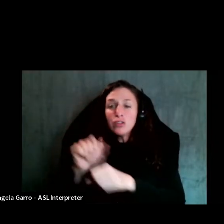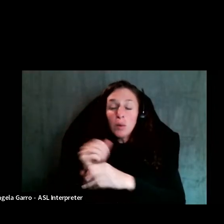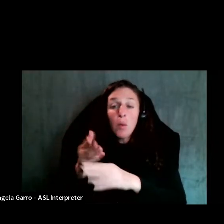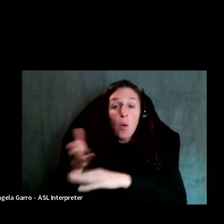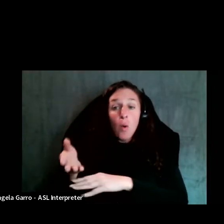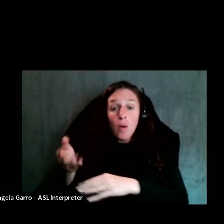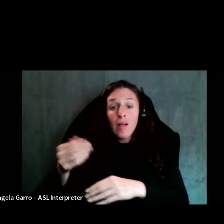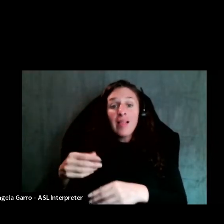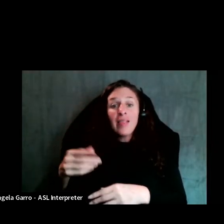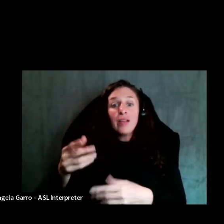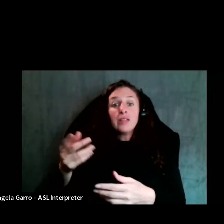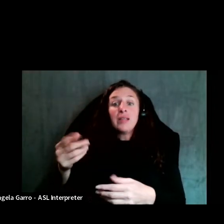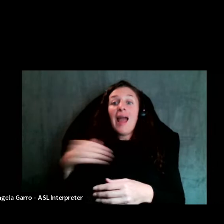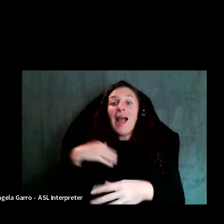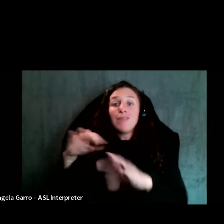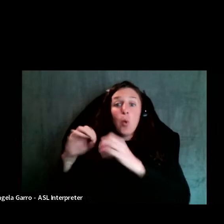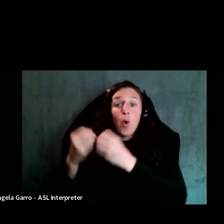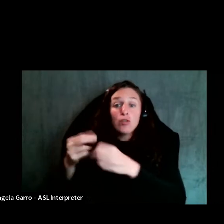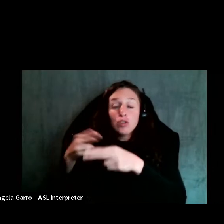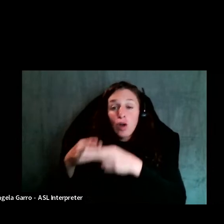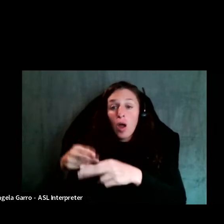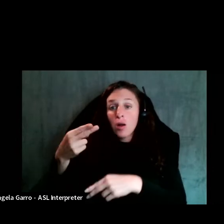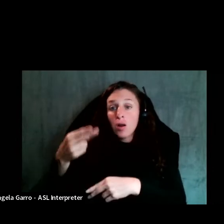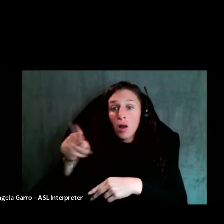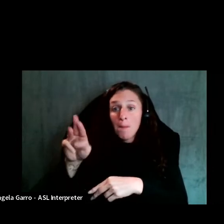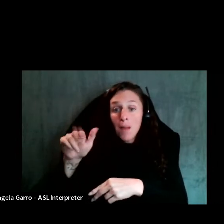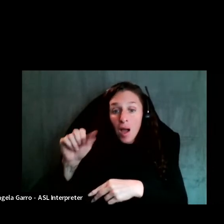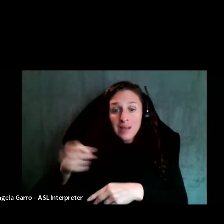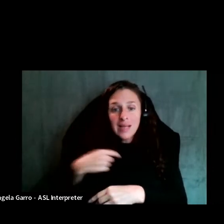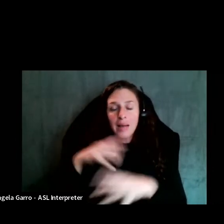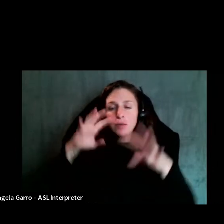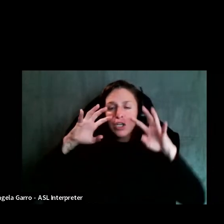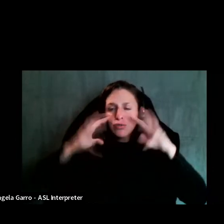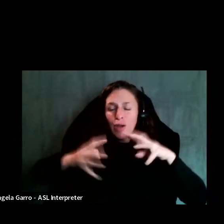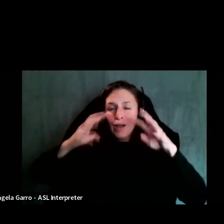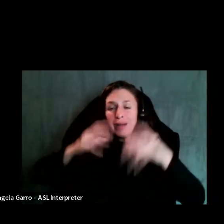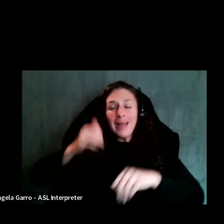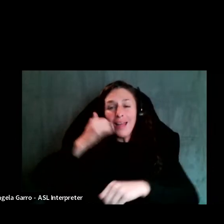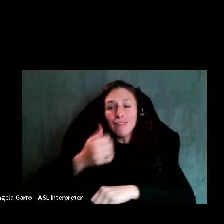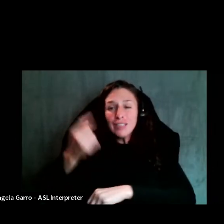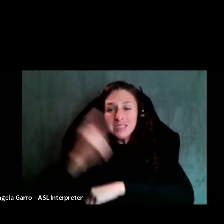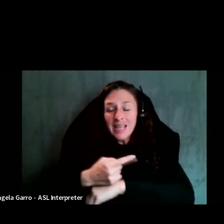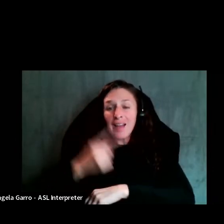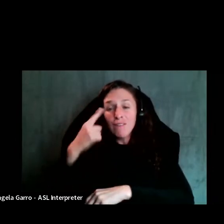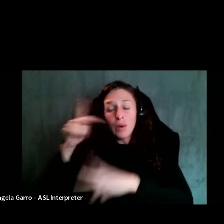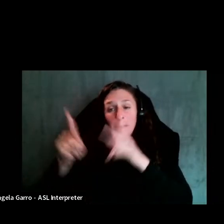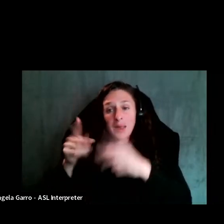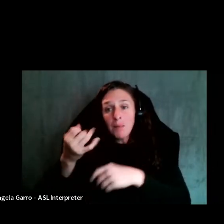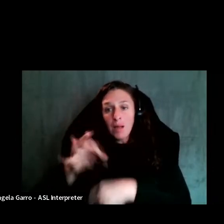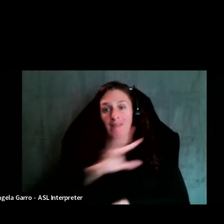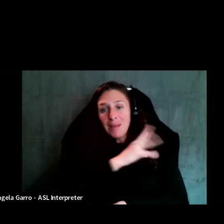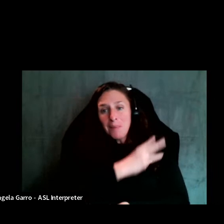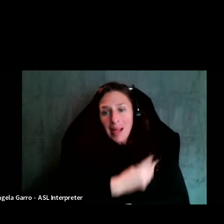organization called Hamas. I am crying every day for the people of Palestine because I